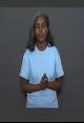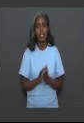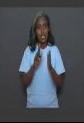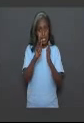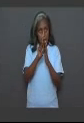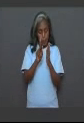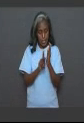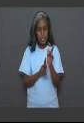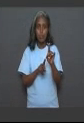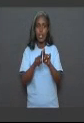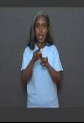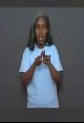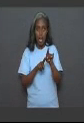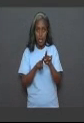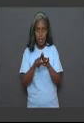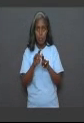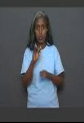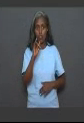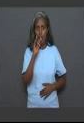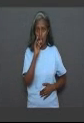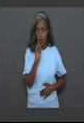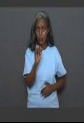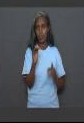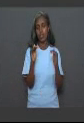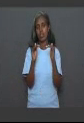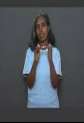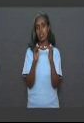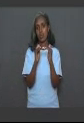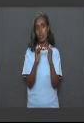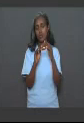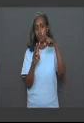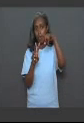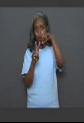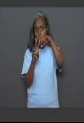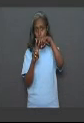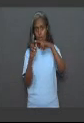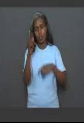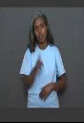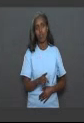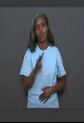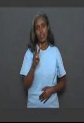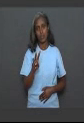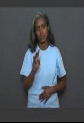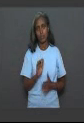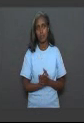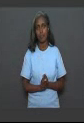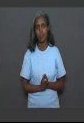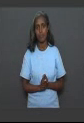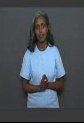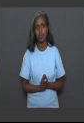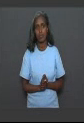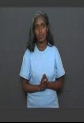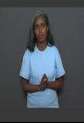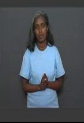The principal argument of iota is pi over 2.